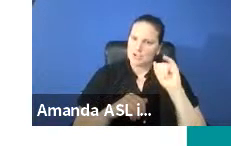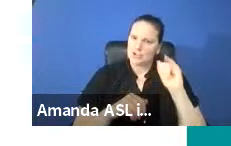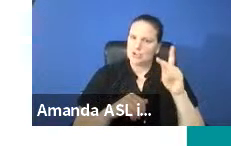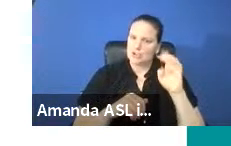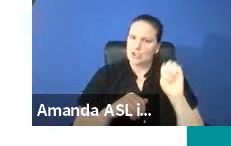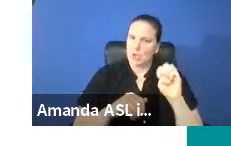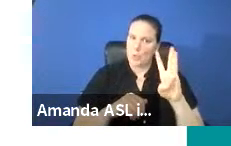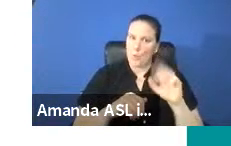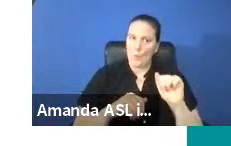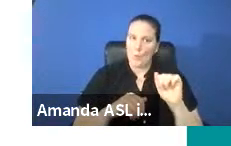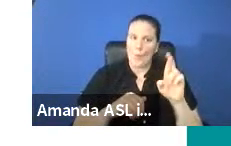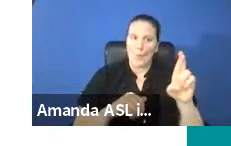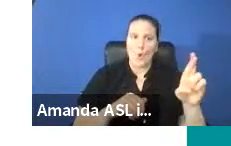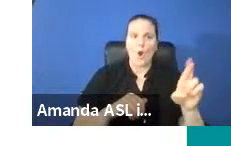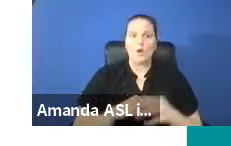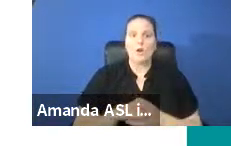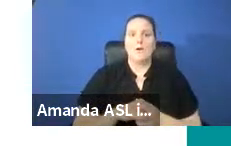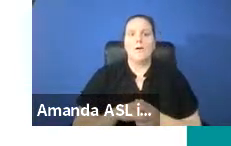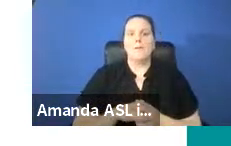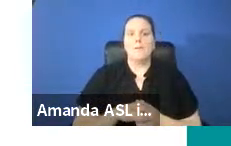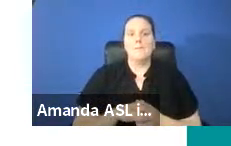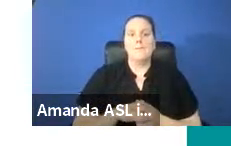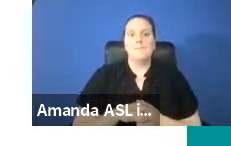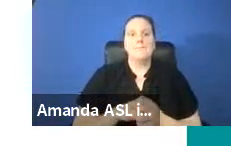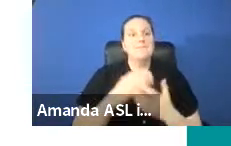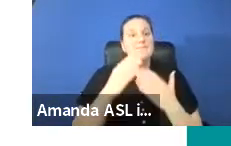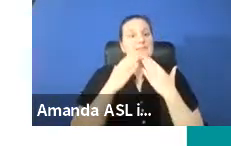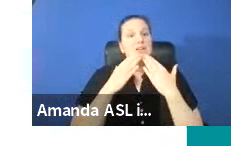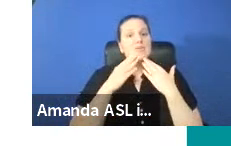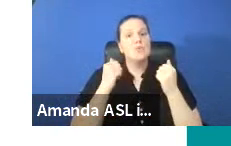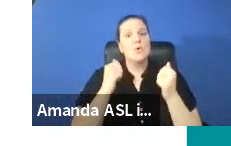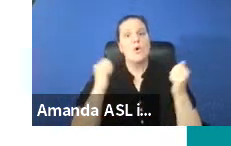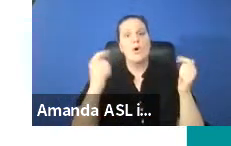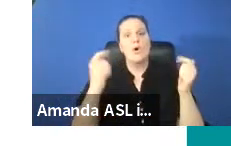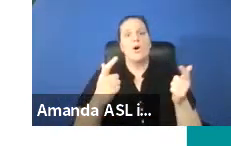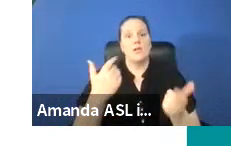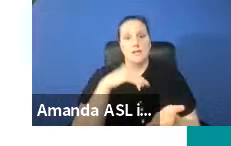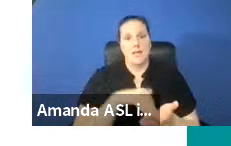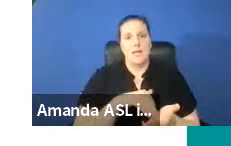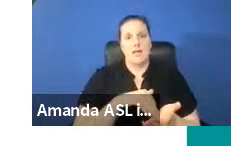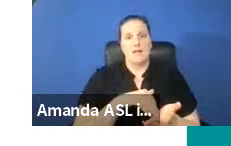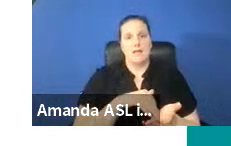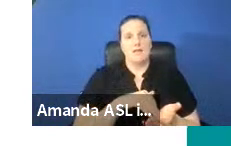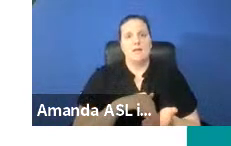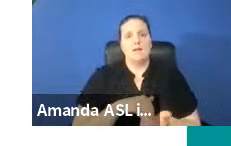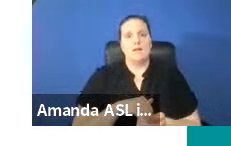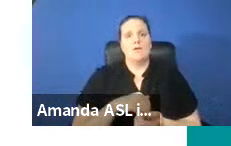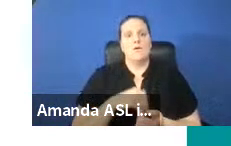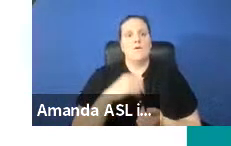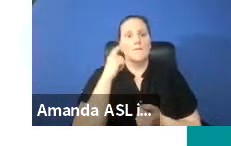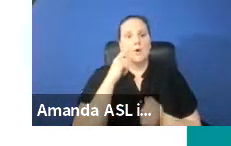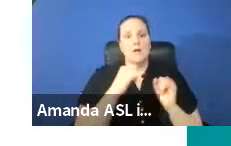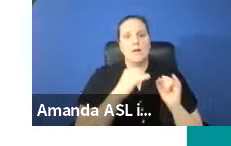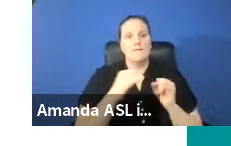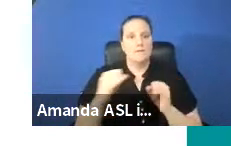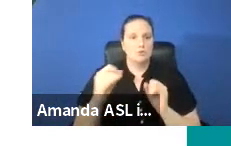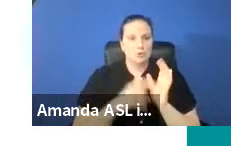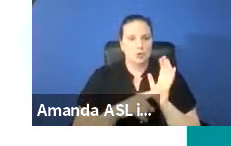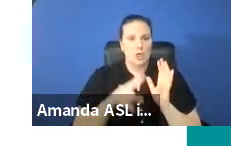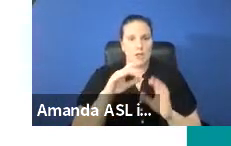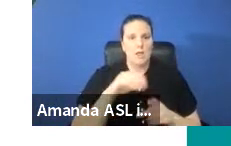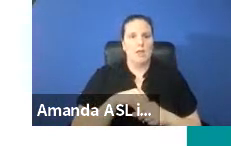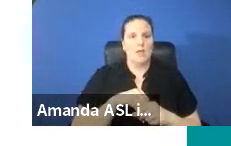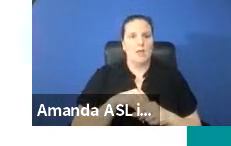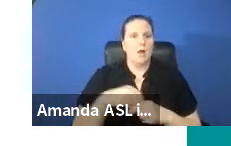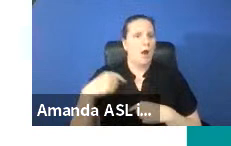War. So thank you all again for the individual check-ins that we've had. It's